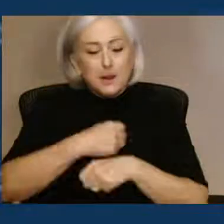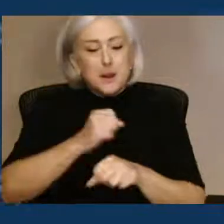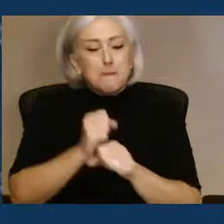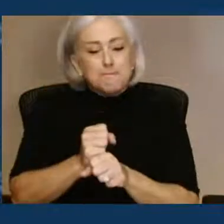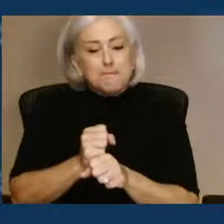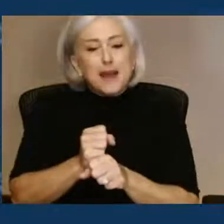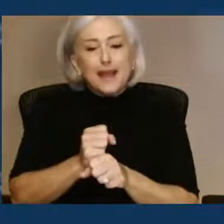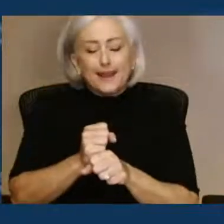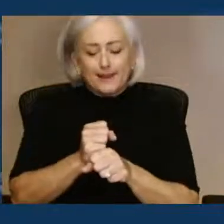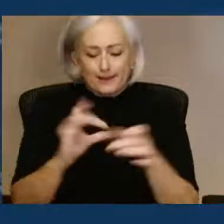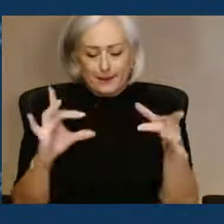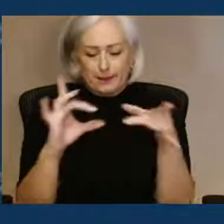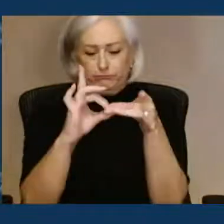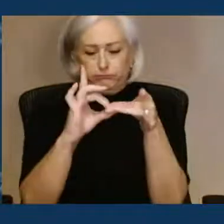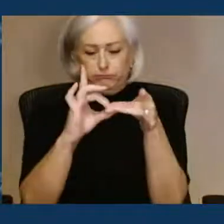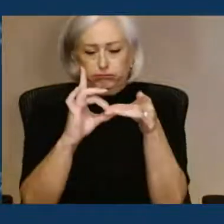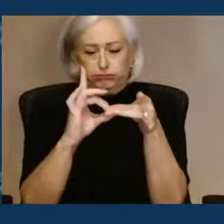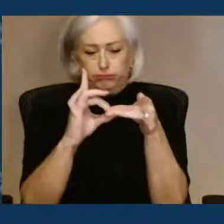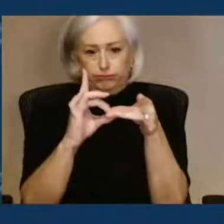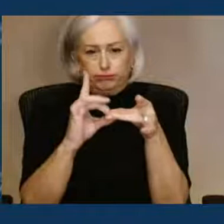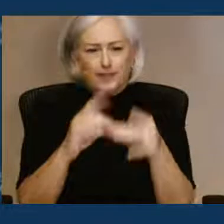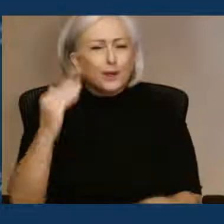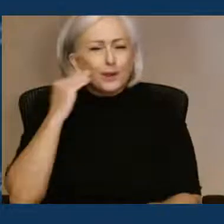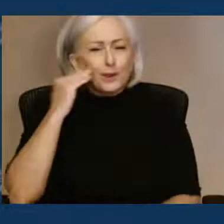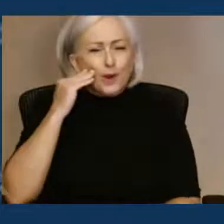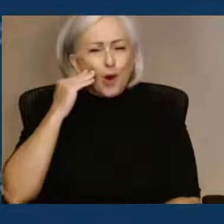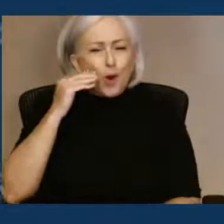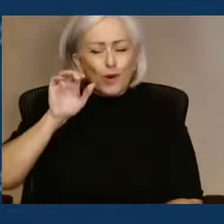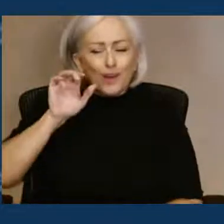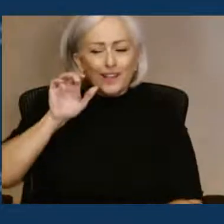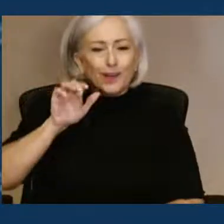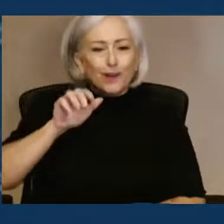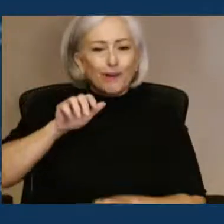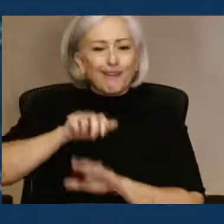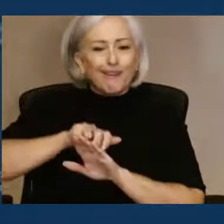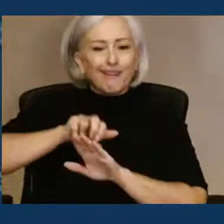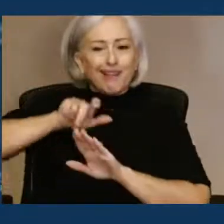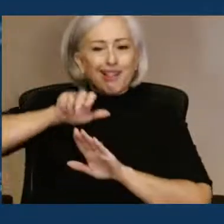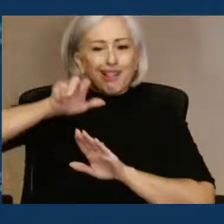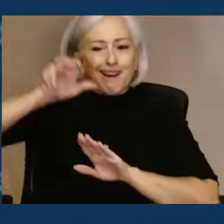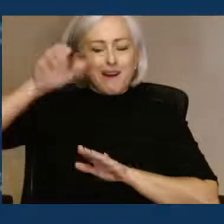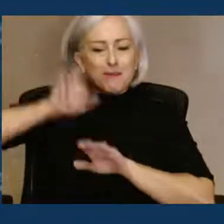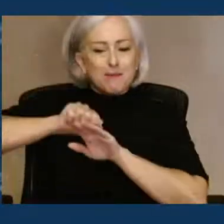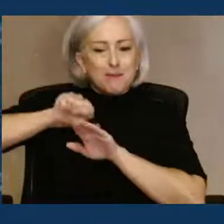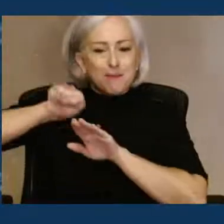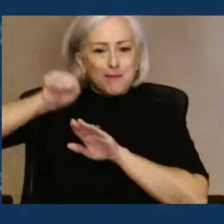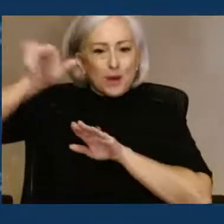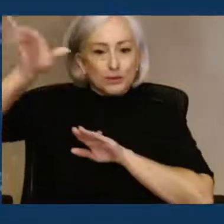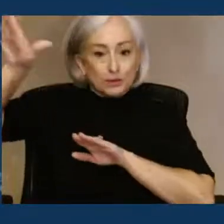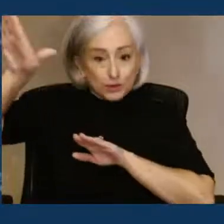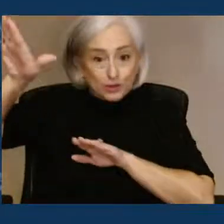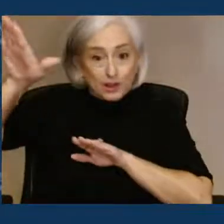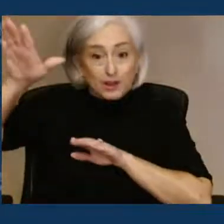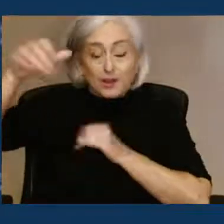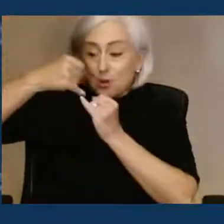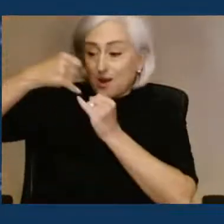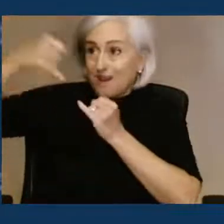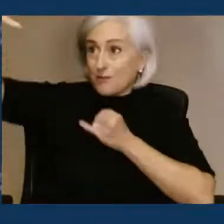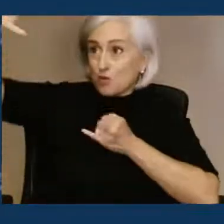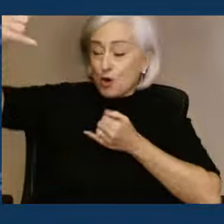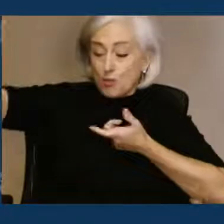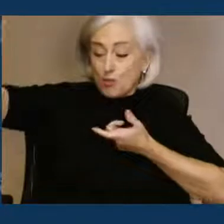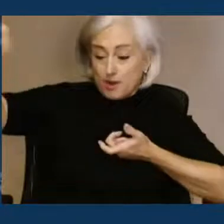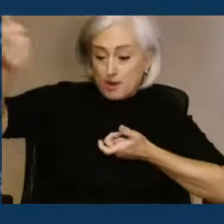metal ring we use in mountain climbing. And the microtubules are the ropes that attach to the centromere. So together,